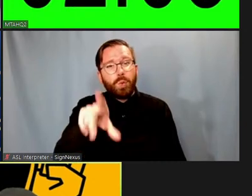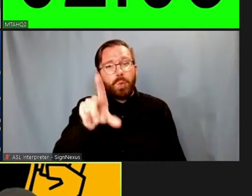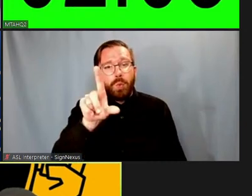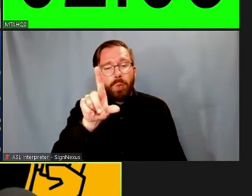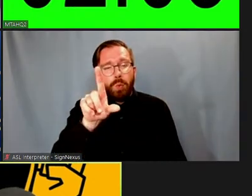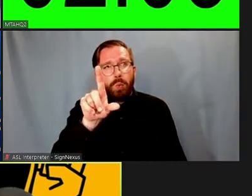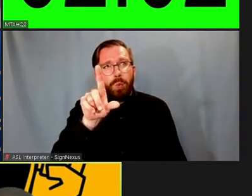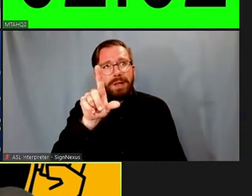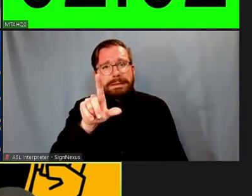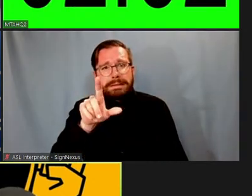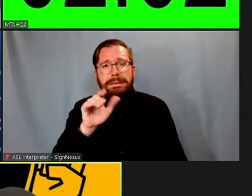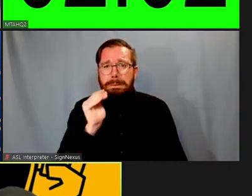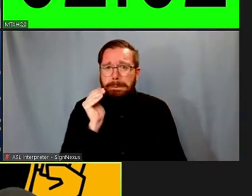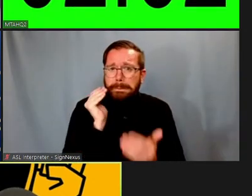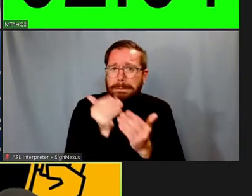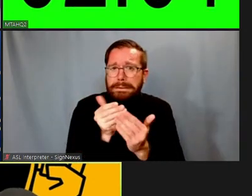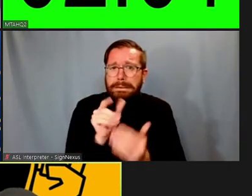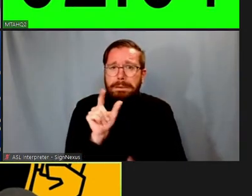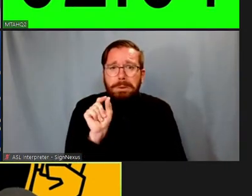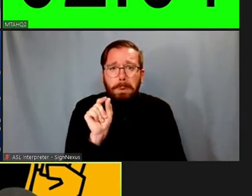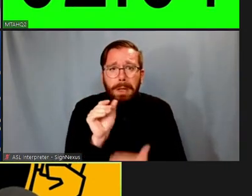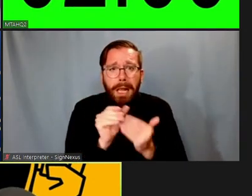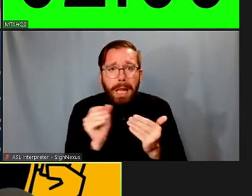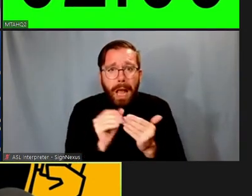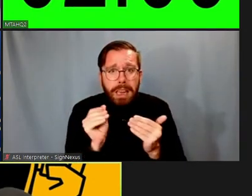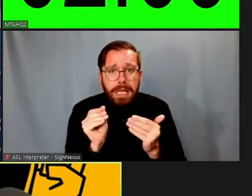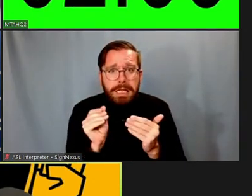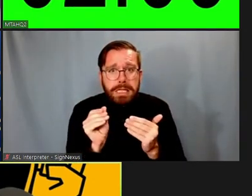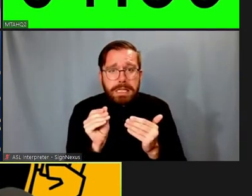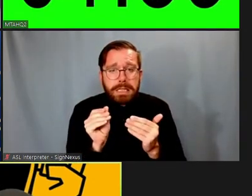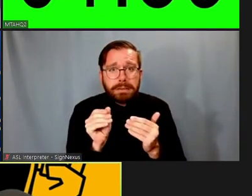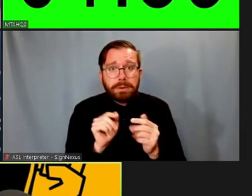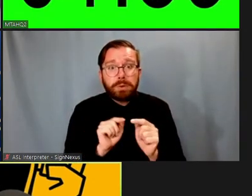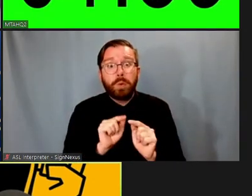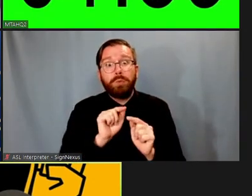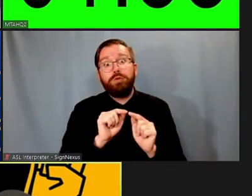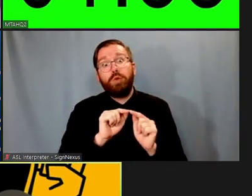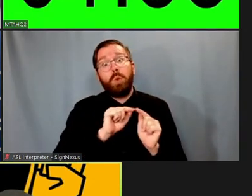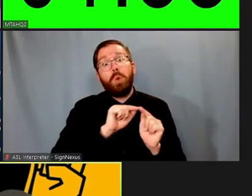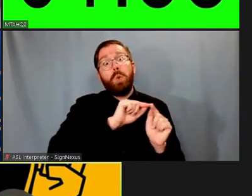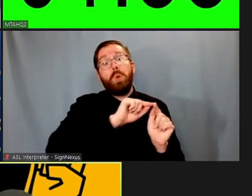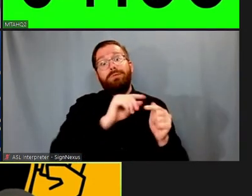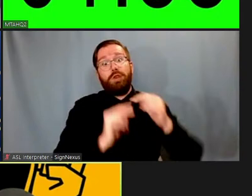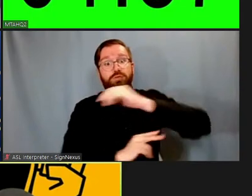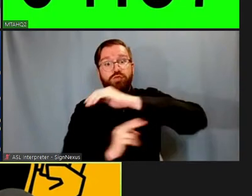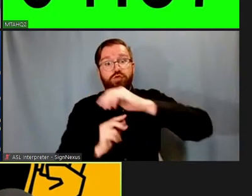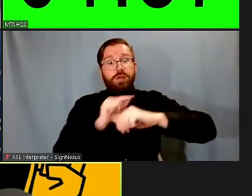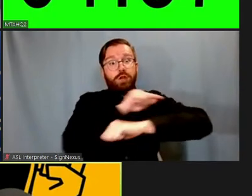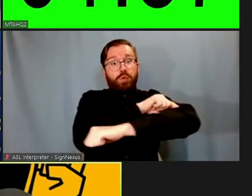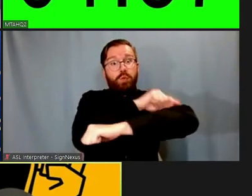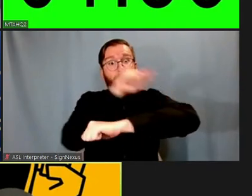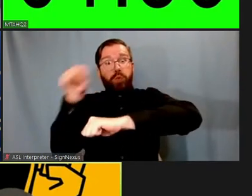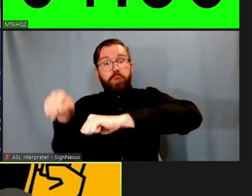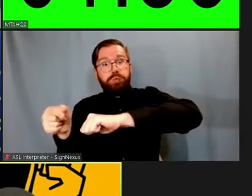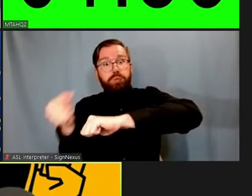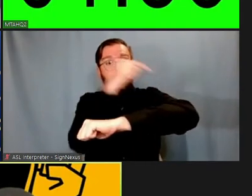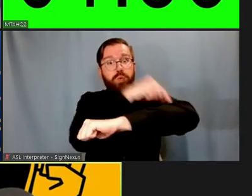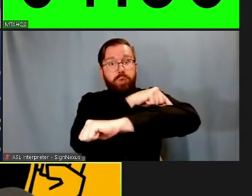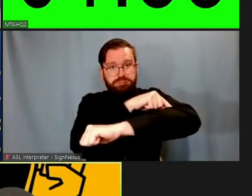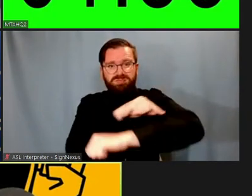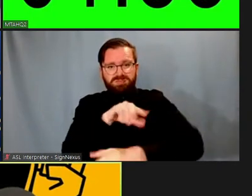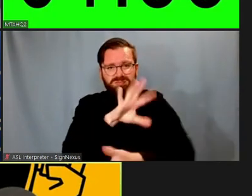almost 20 round trip and interesting enough the